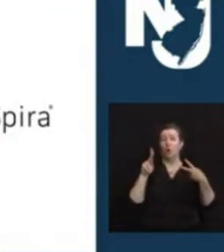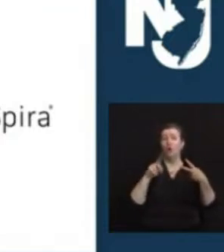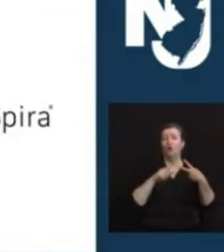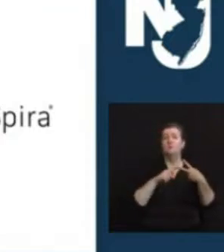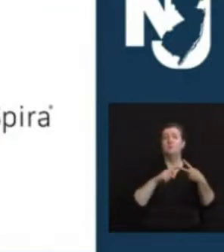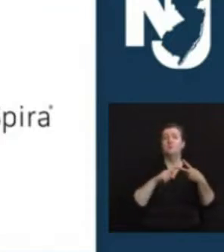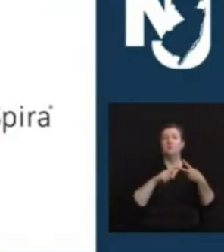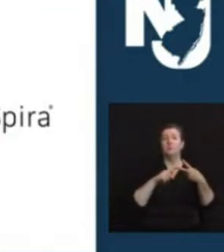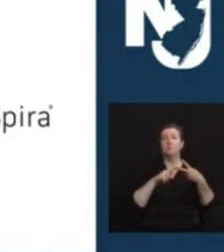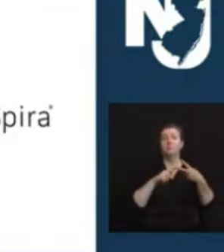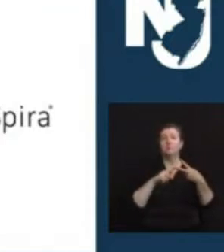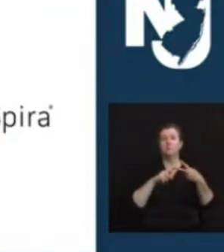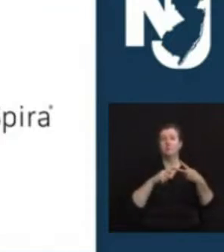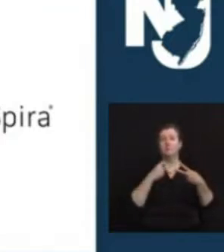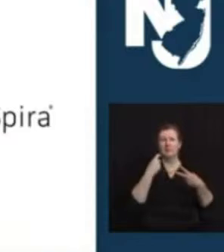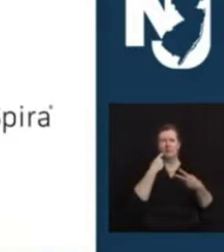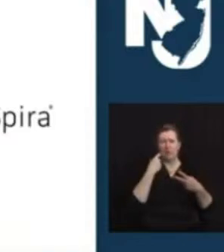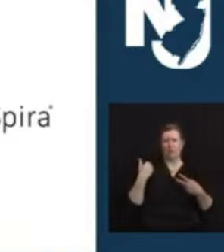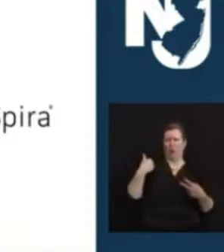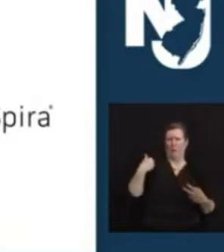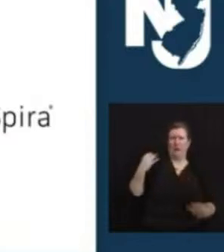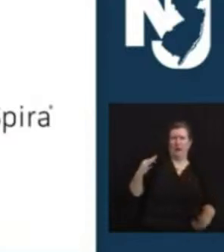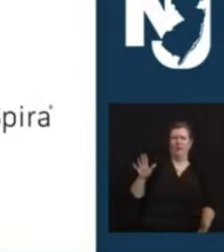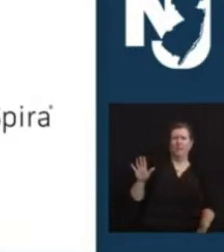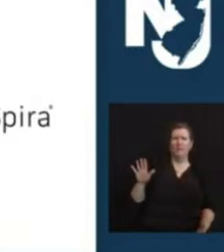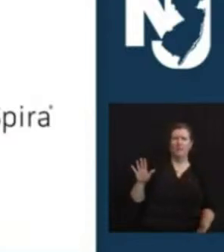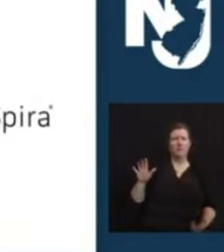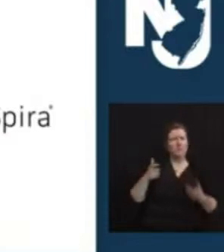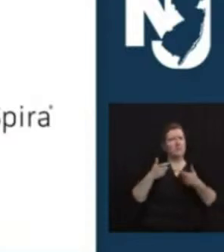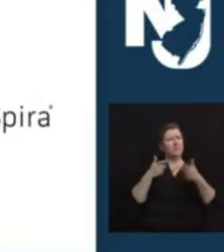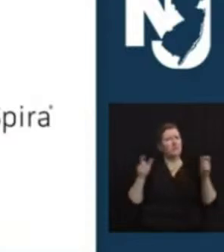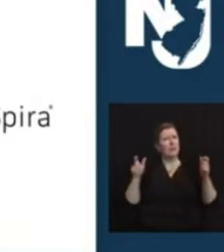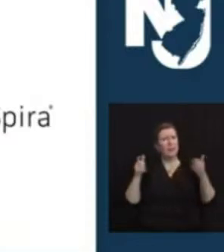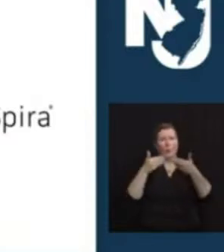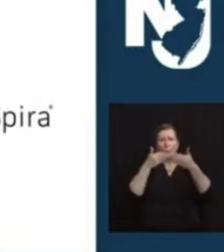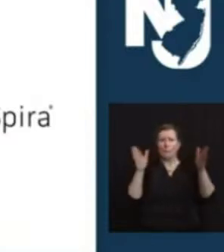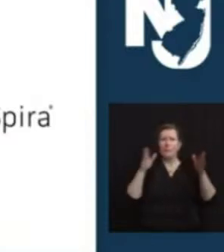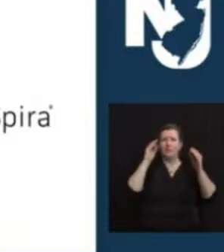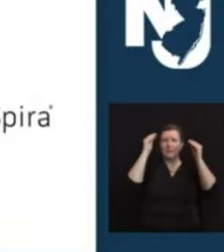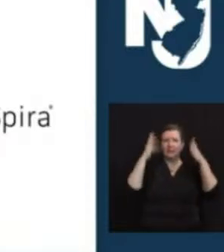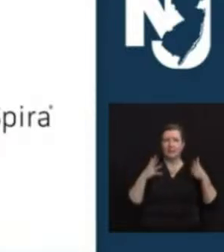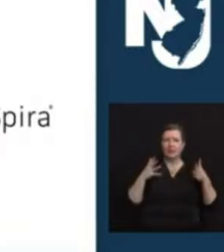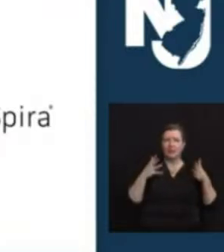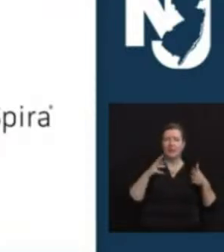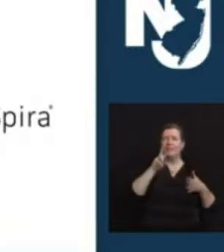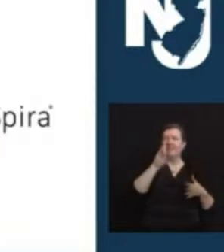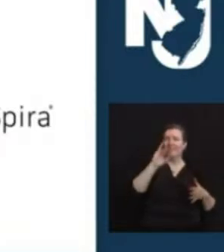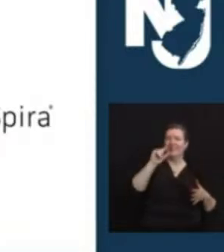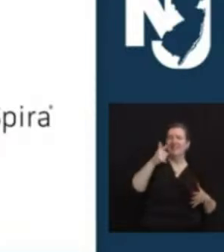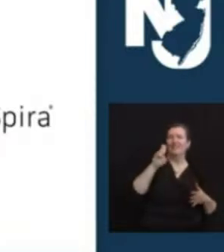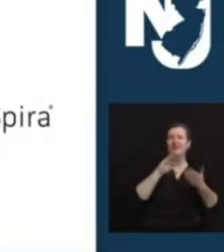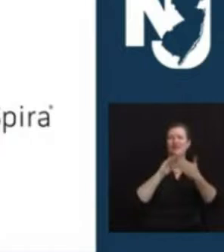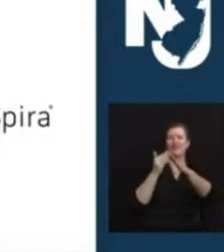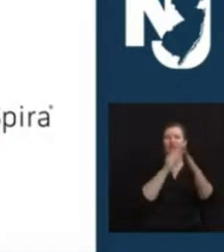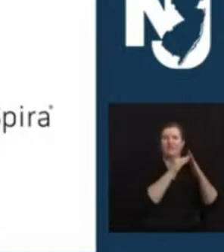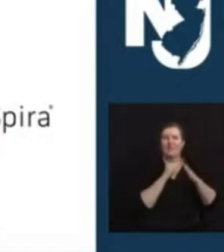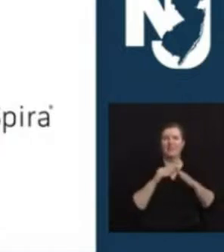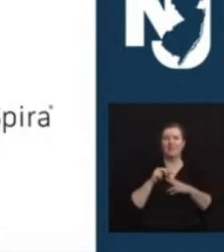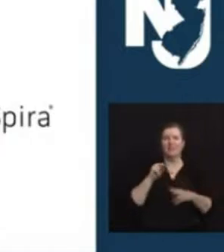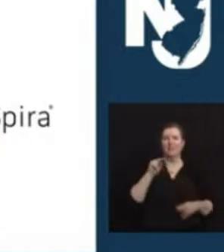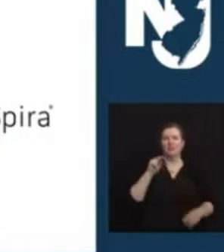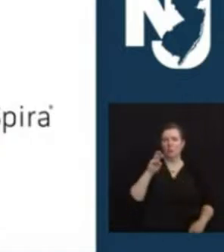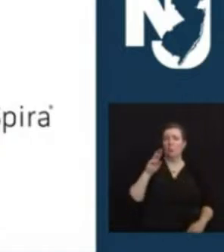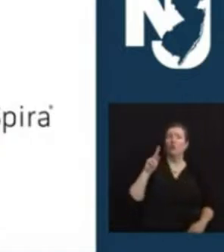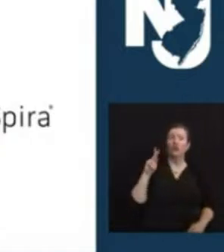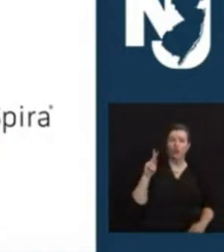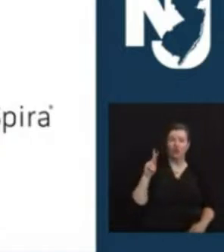that they had their grand opening at Teachers Village in Newark on January 25th, 2020. Inspira is